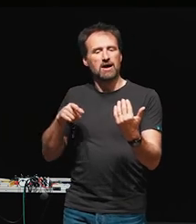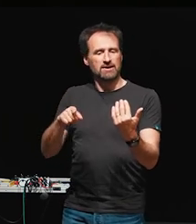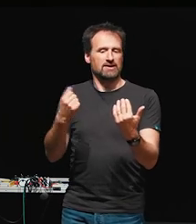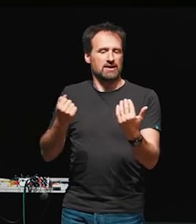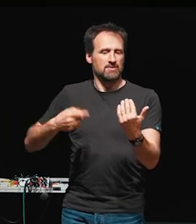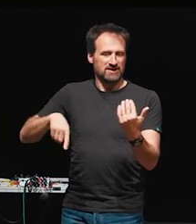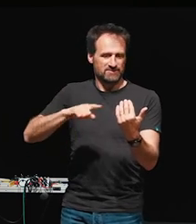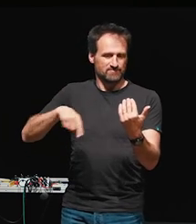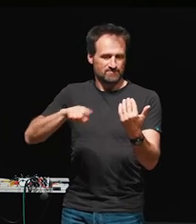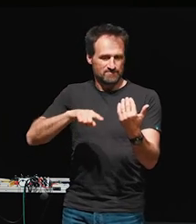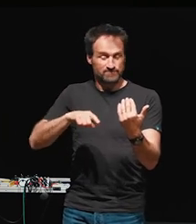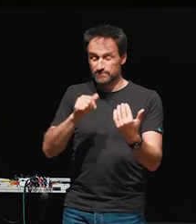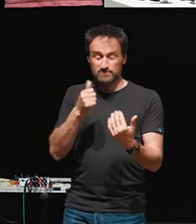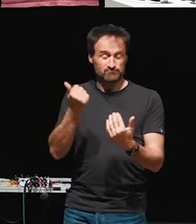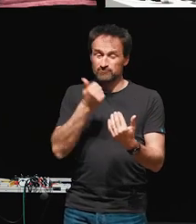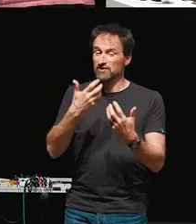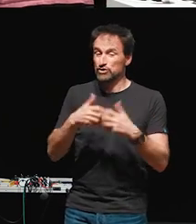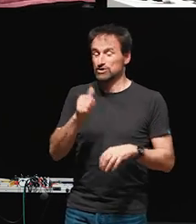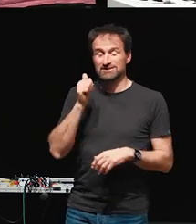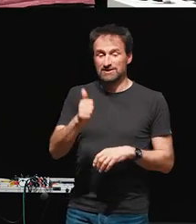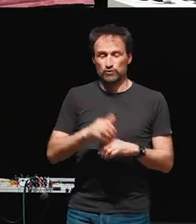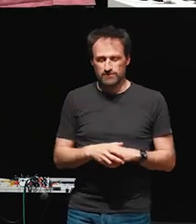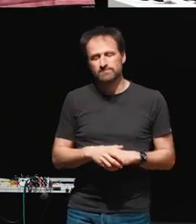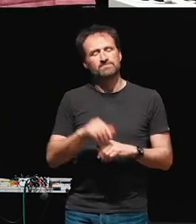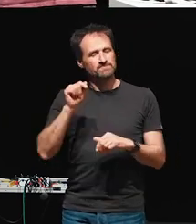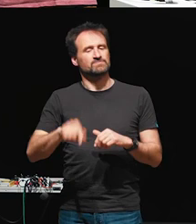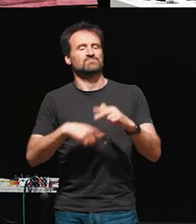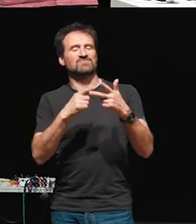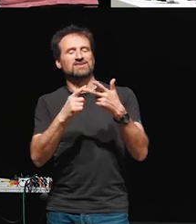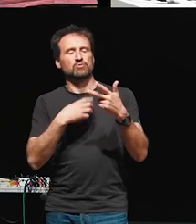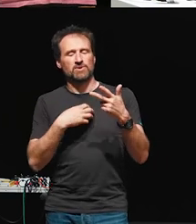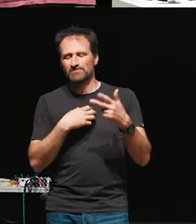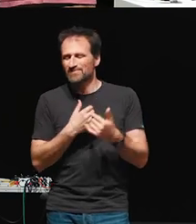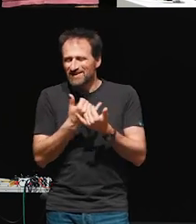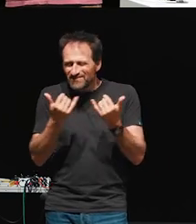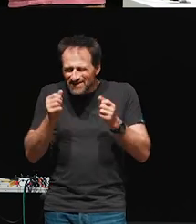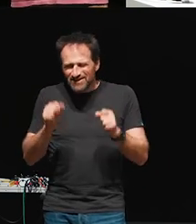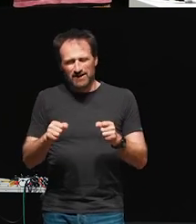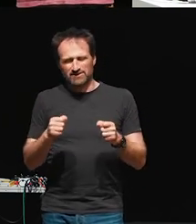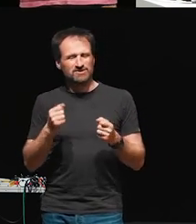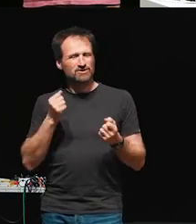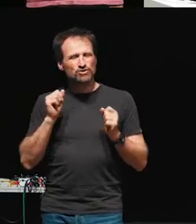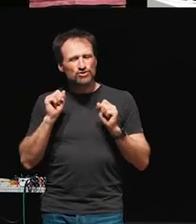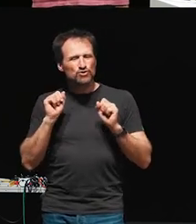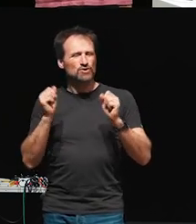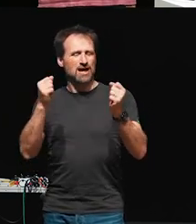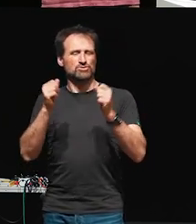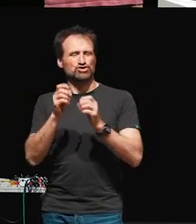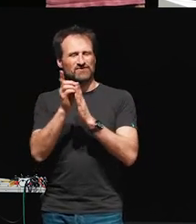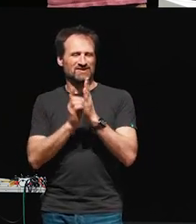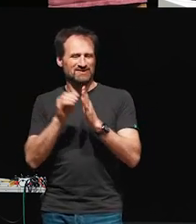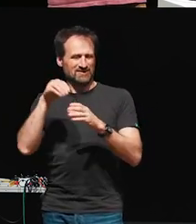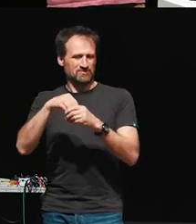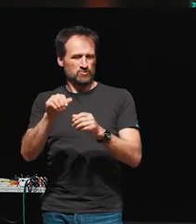So on to our third problem. How do we dynamically define workers? This one, interestingly, has a kind of widely known